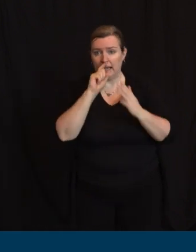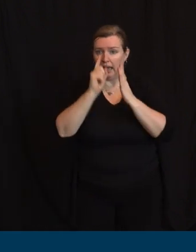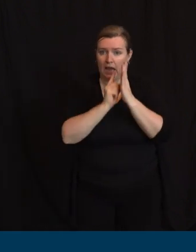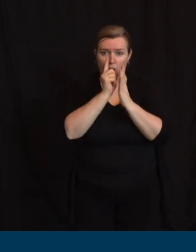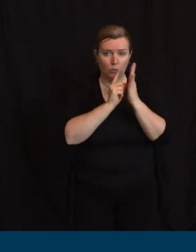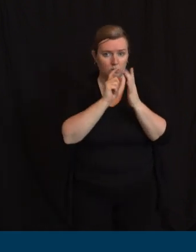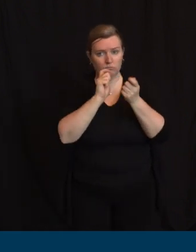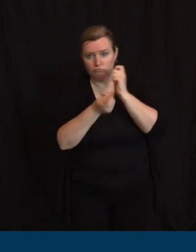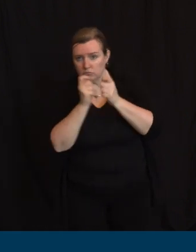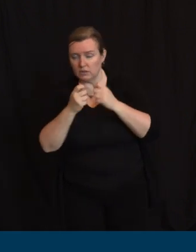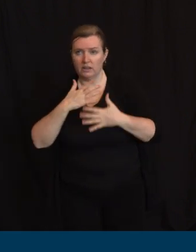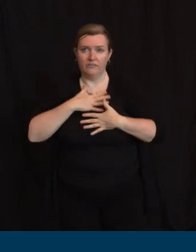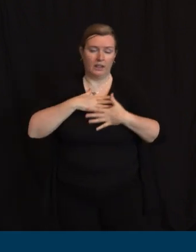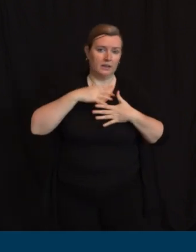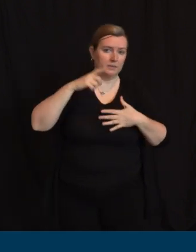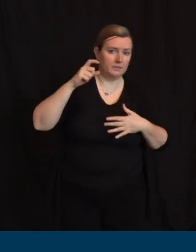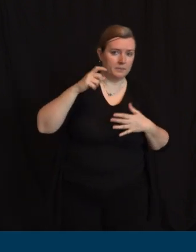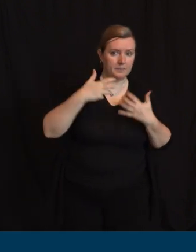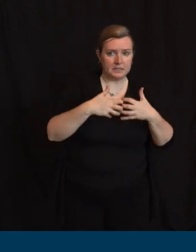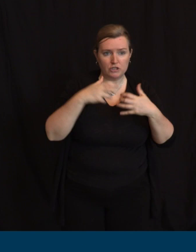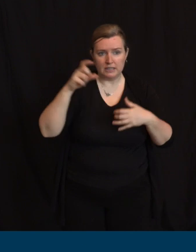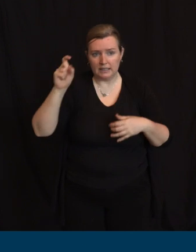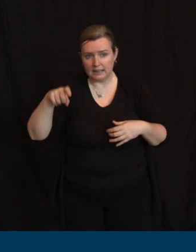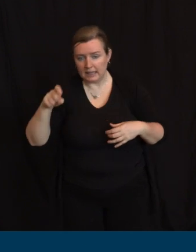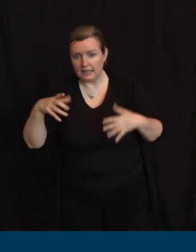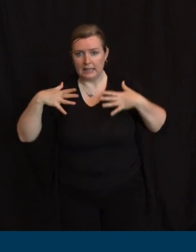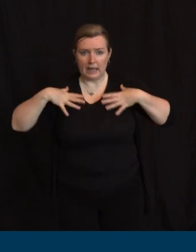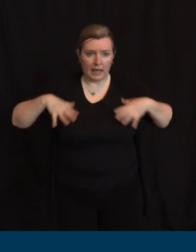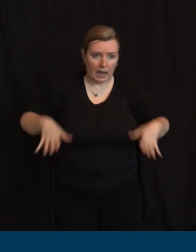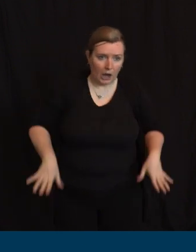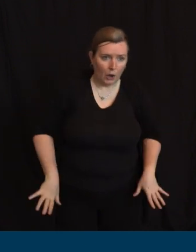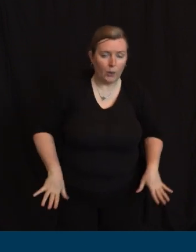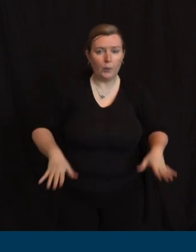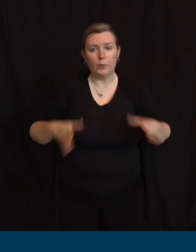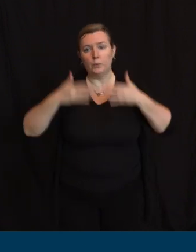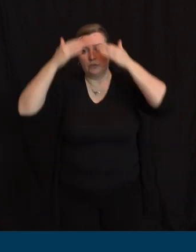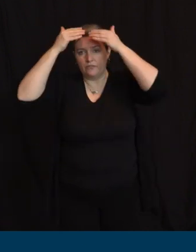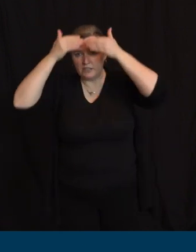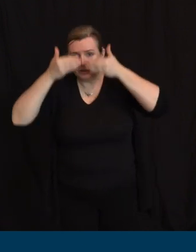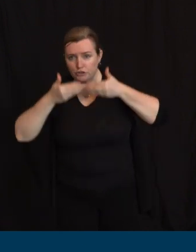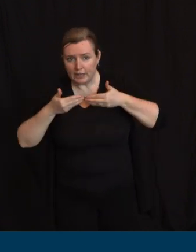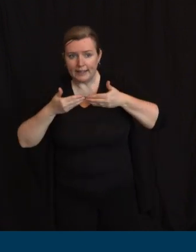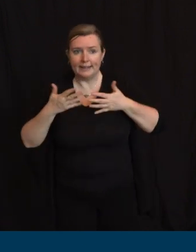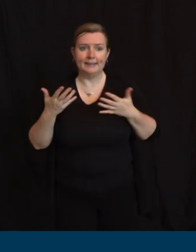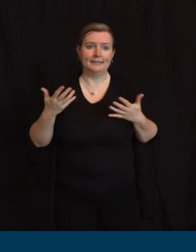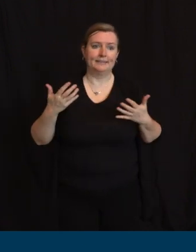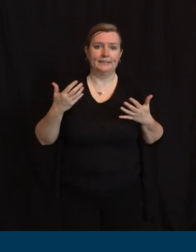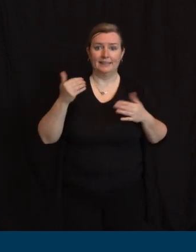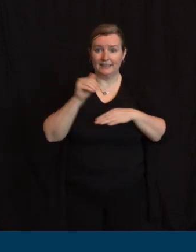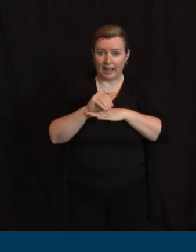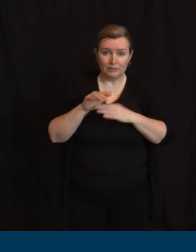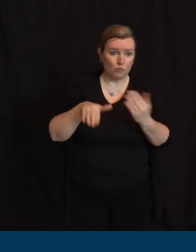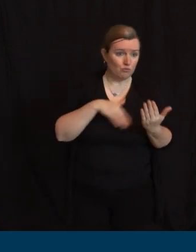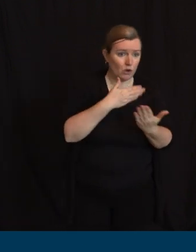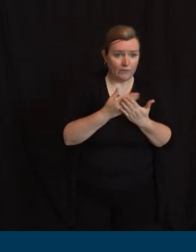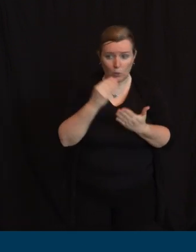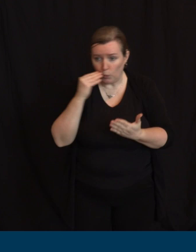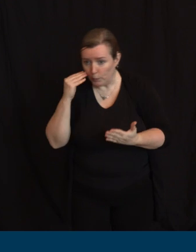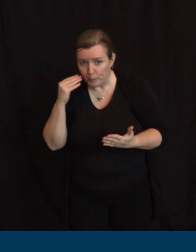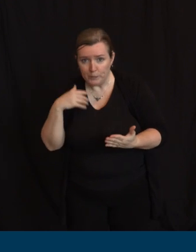top of the list now, masks. I was happy to come home last night to find approximately